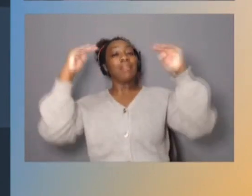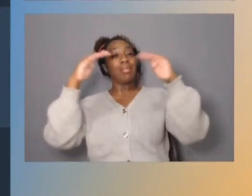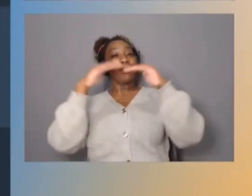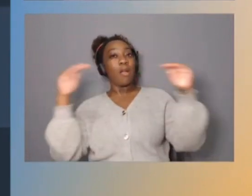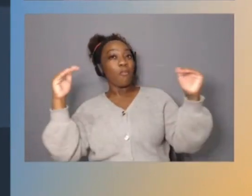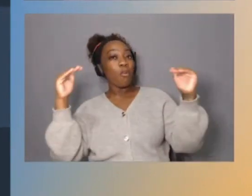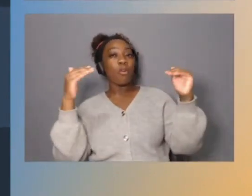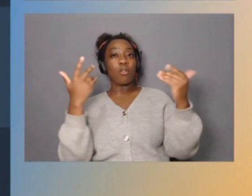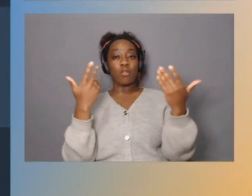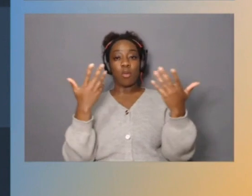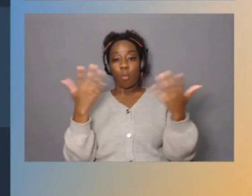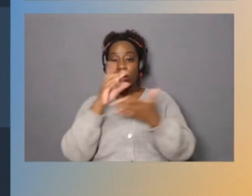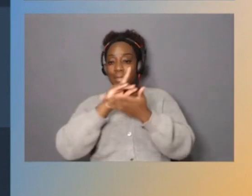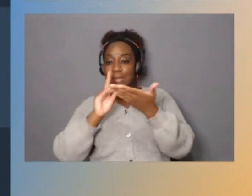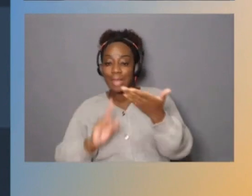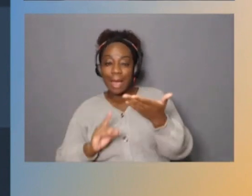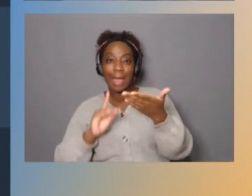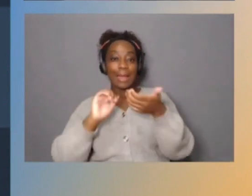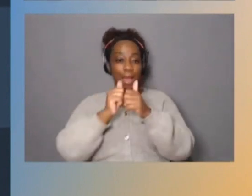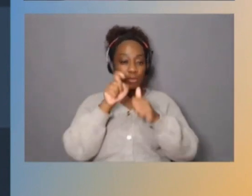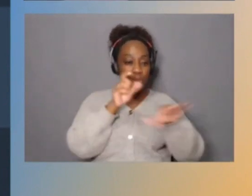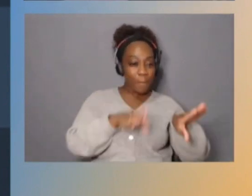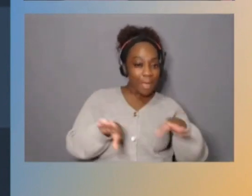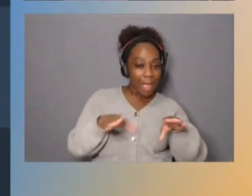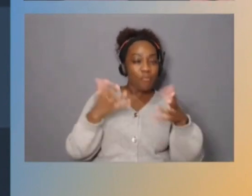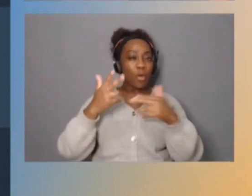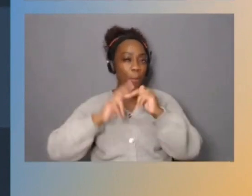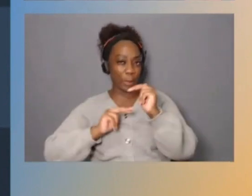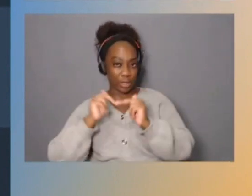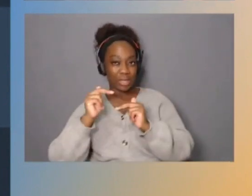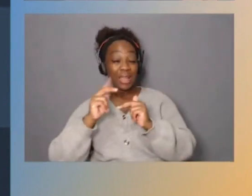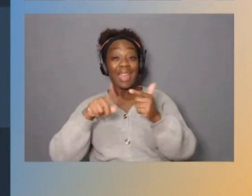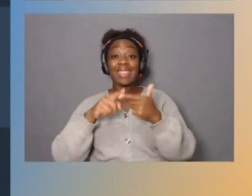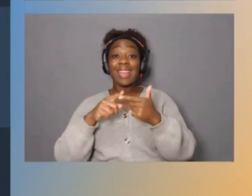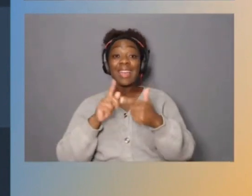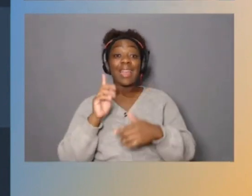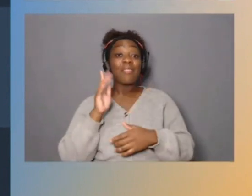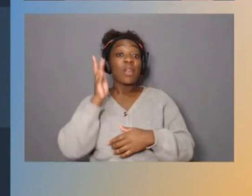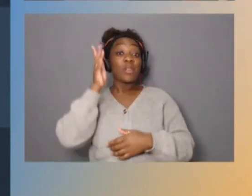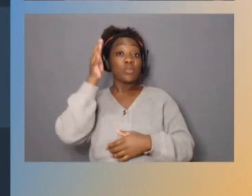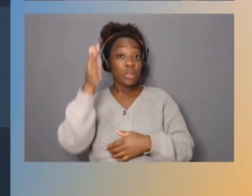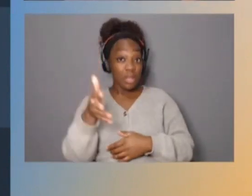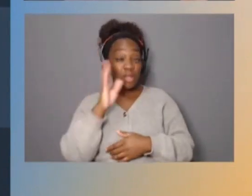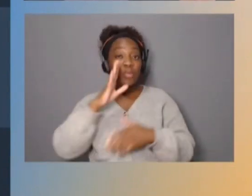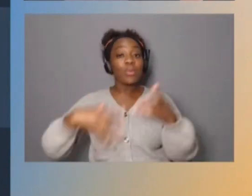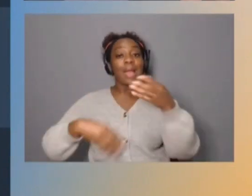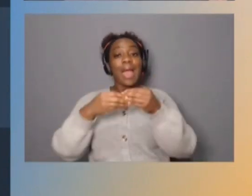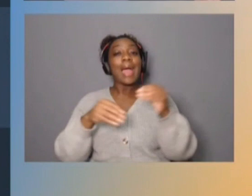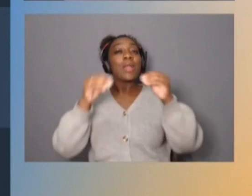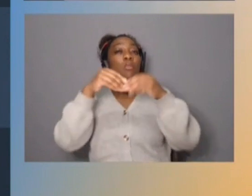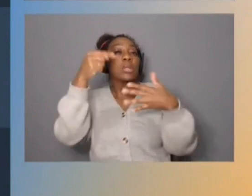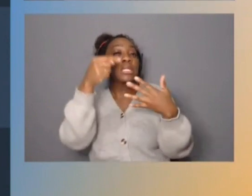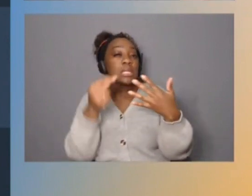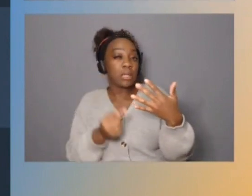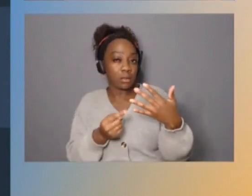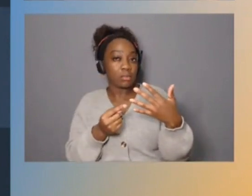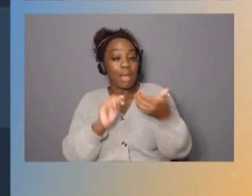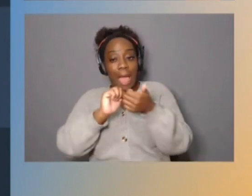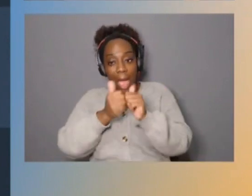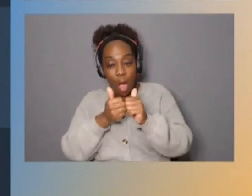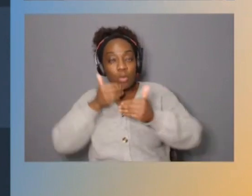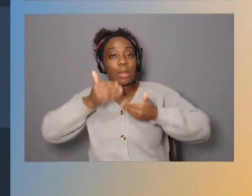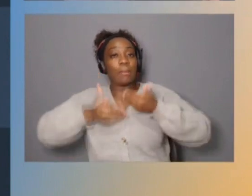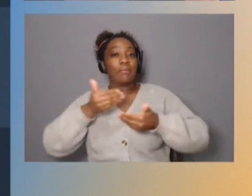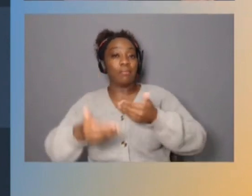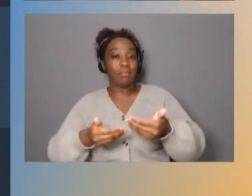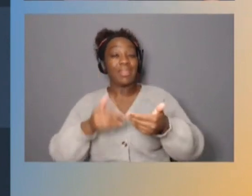needs to behave or how it needs to behave. And then eventually you try to add more details into that implementation. And then after that, you actually start testing